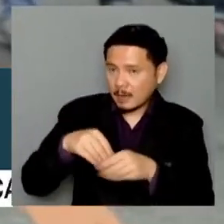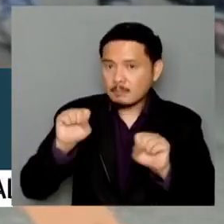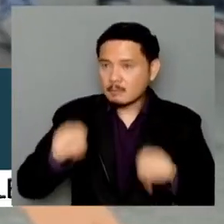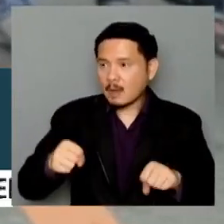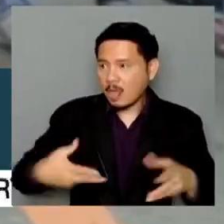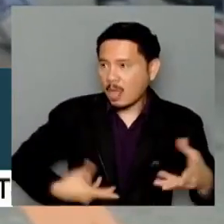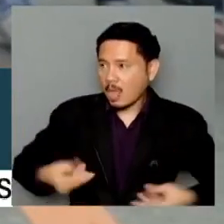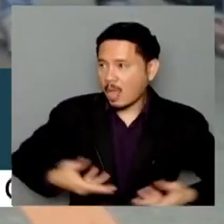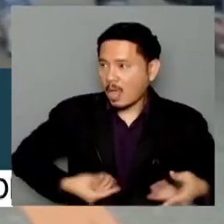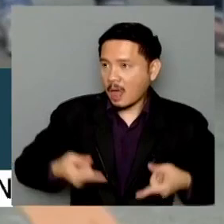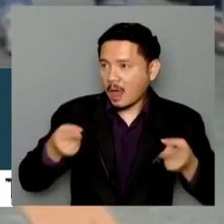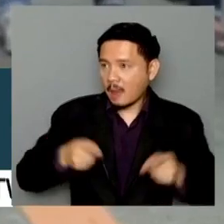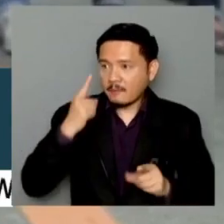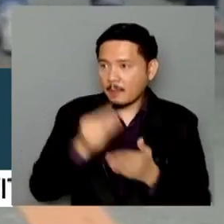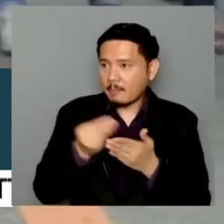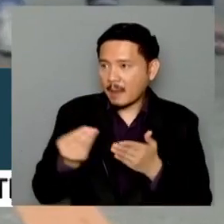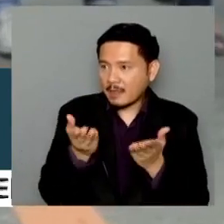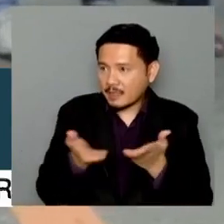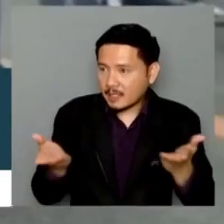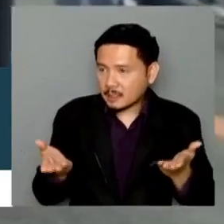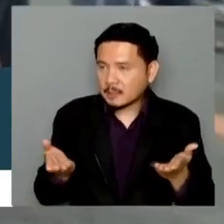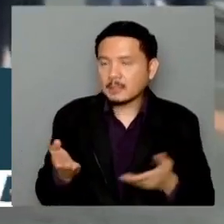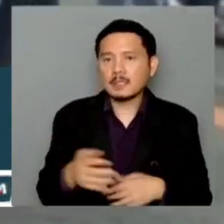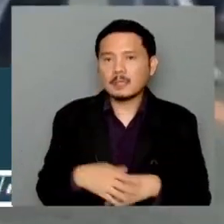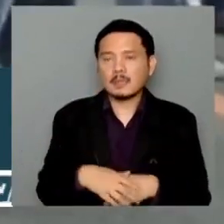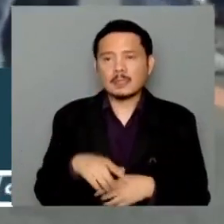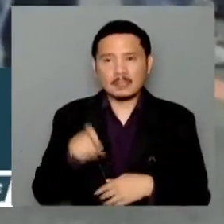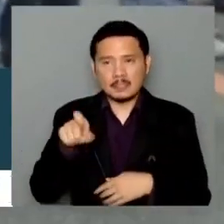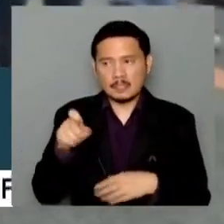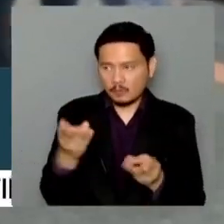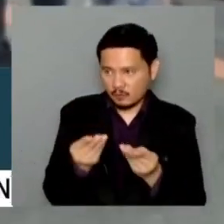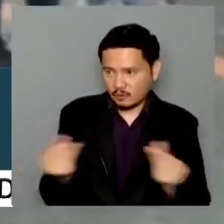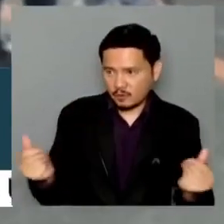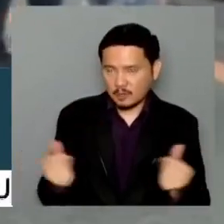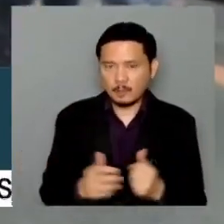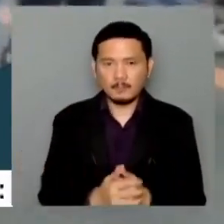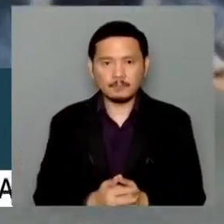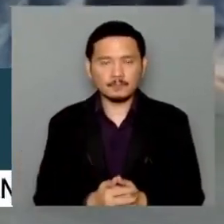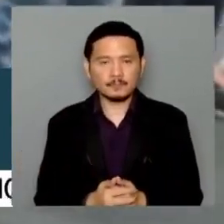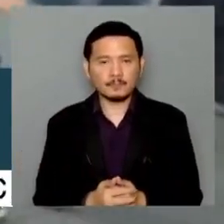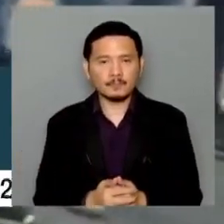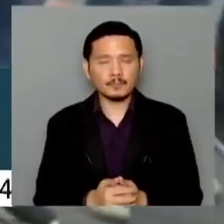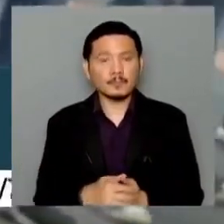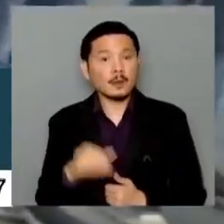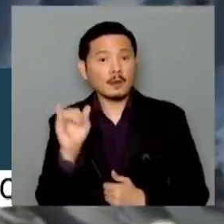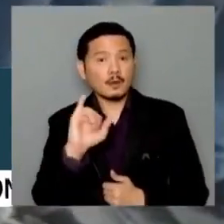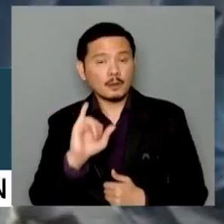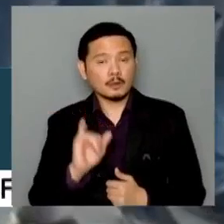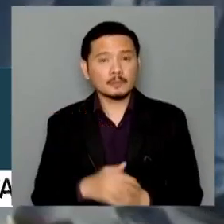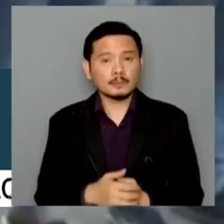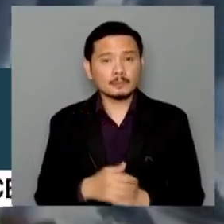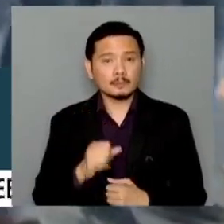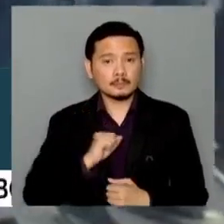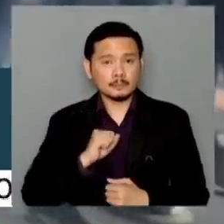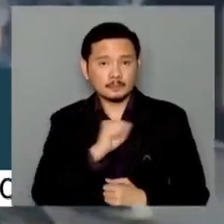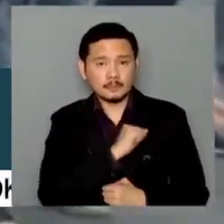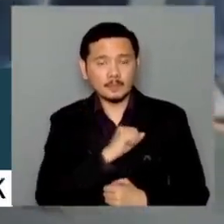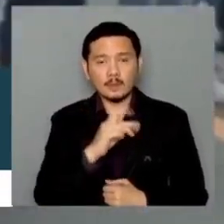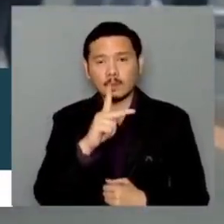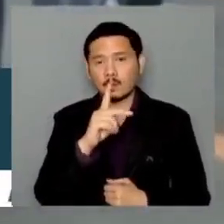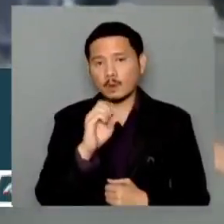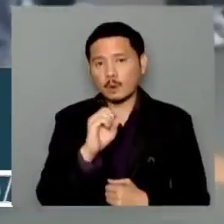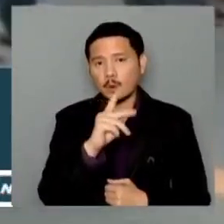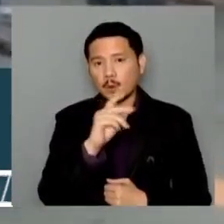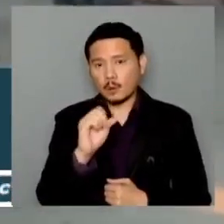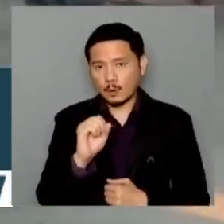in the procurement of things needed by the education sector. Meanwhile, Carmina, Senate Minority Leader Senator Coco Pimentel